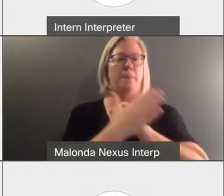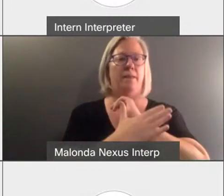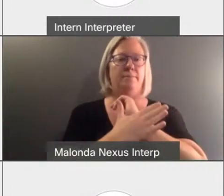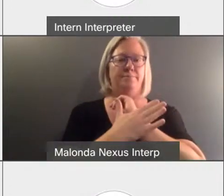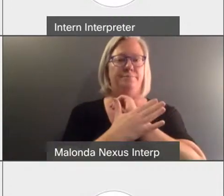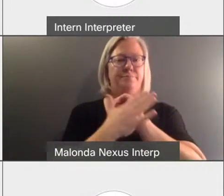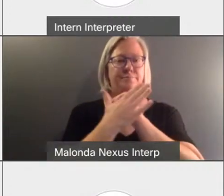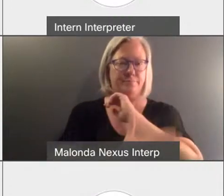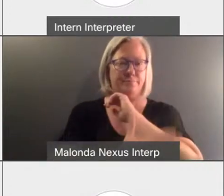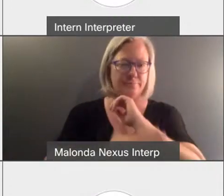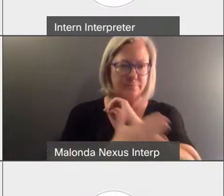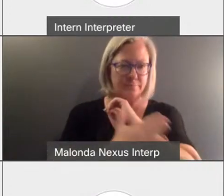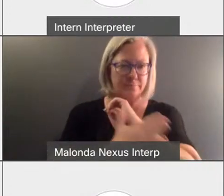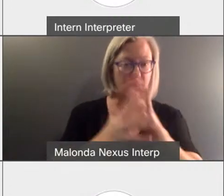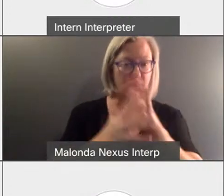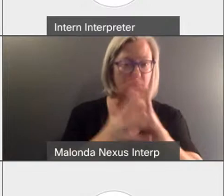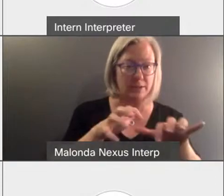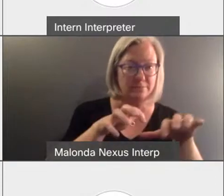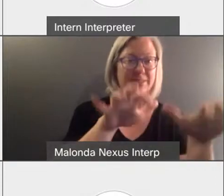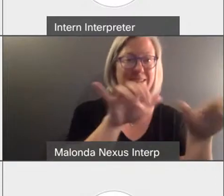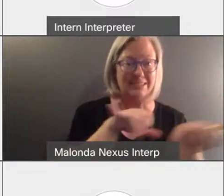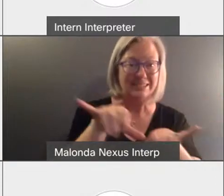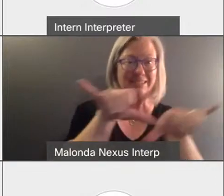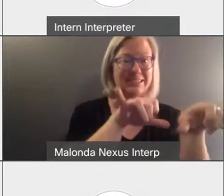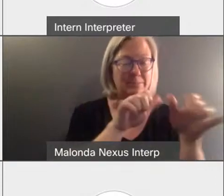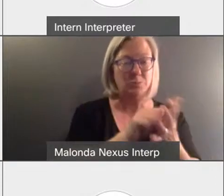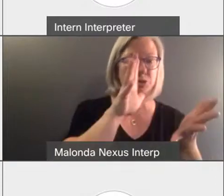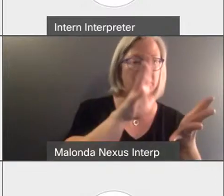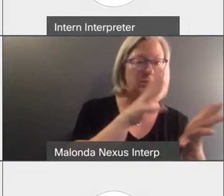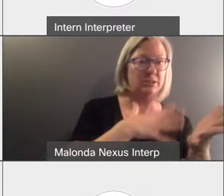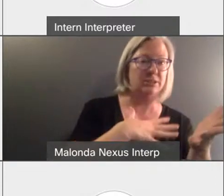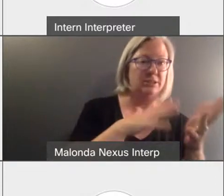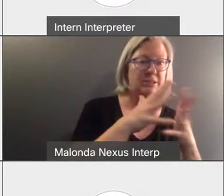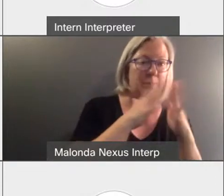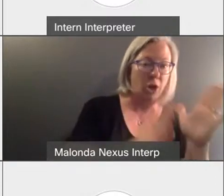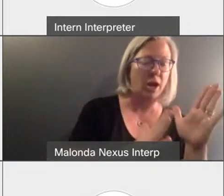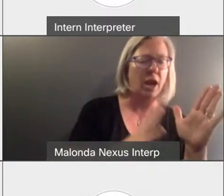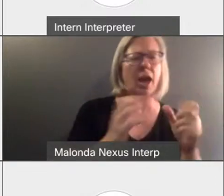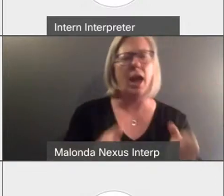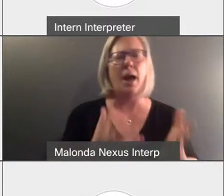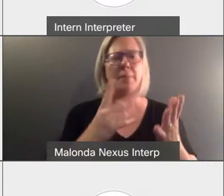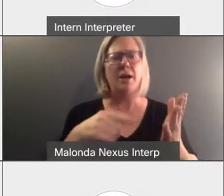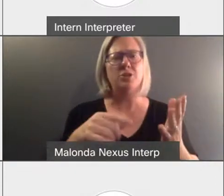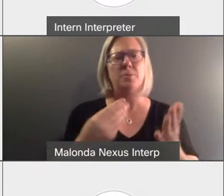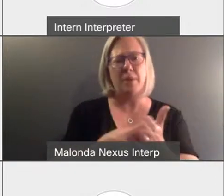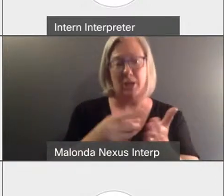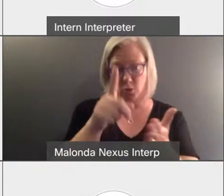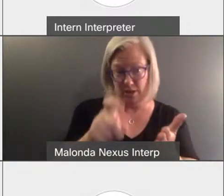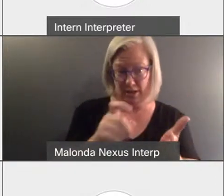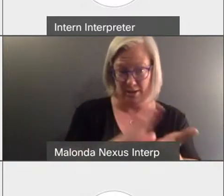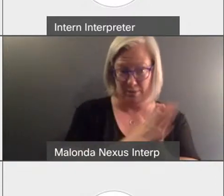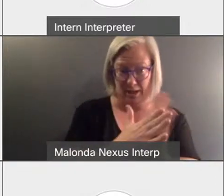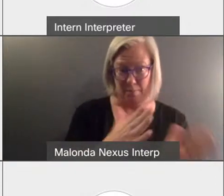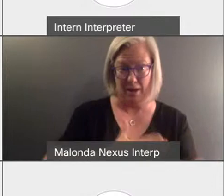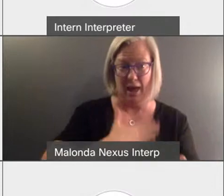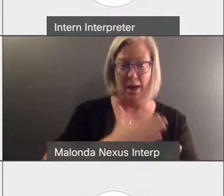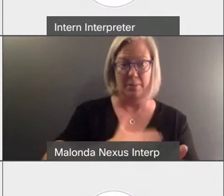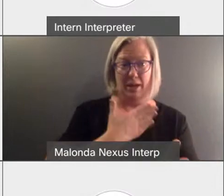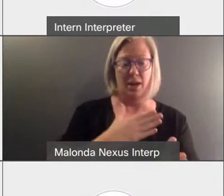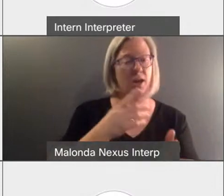that what you are striving for? How much more money do each of you need to be happy? Are you afraid of living a life in a diverse